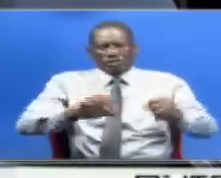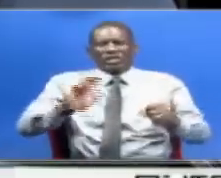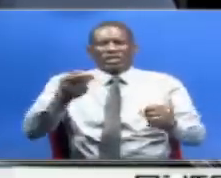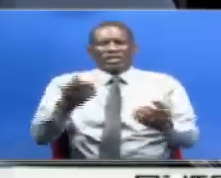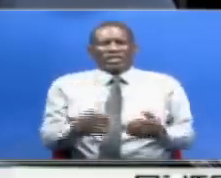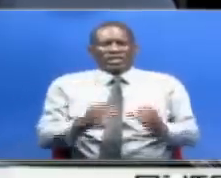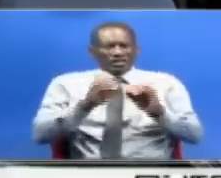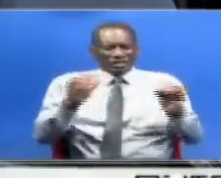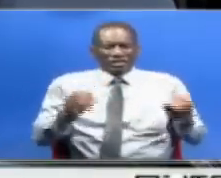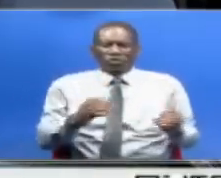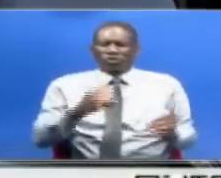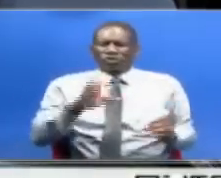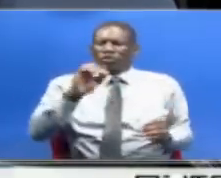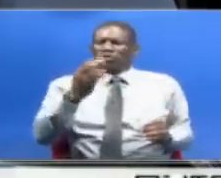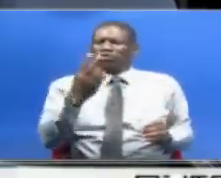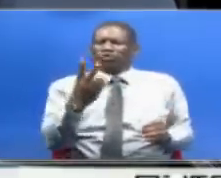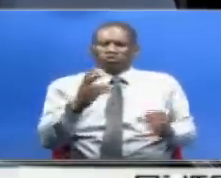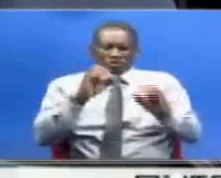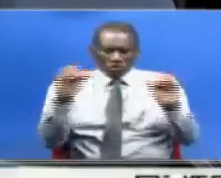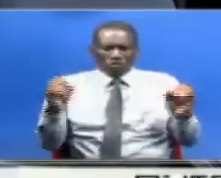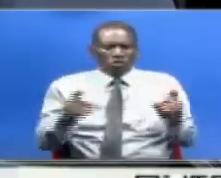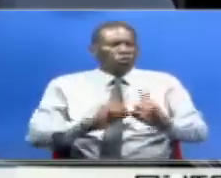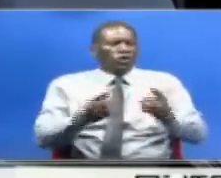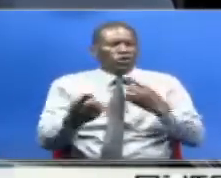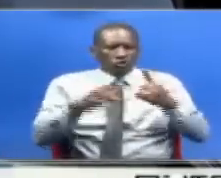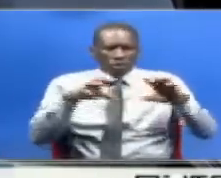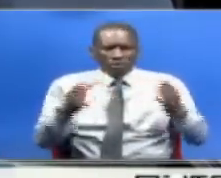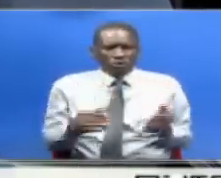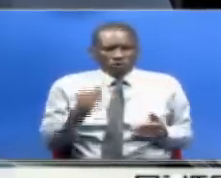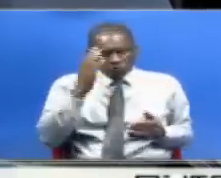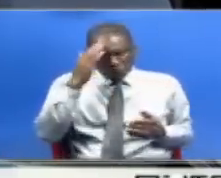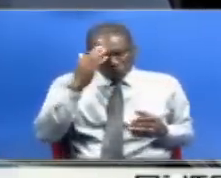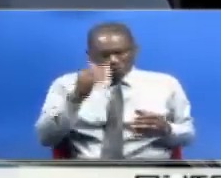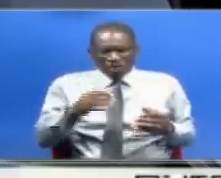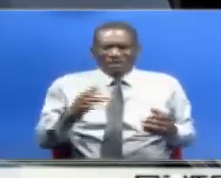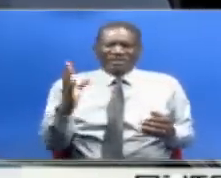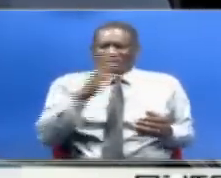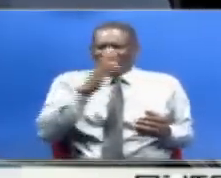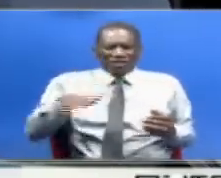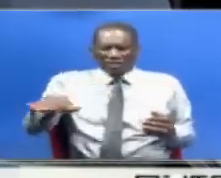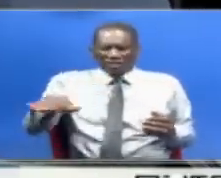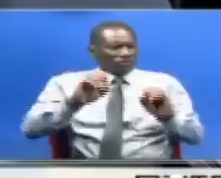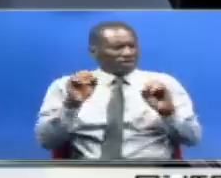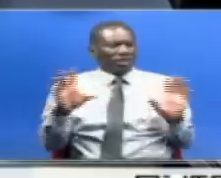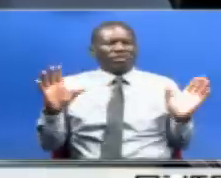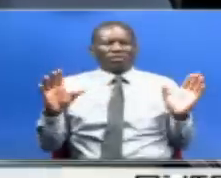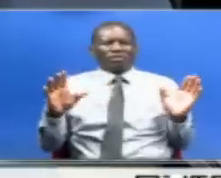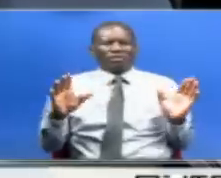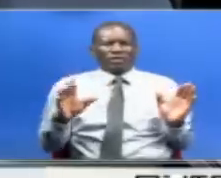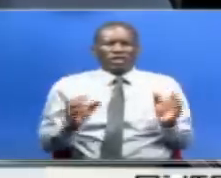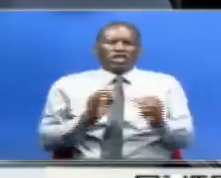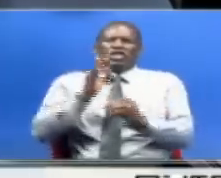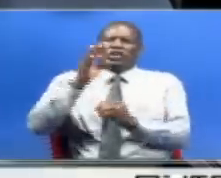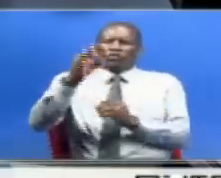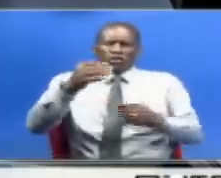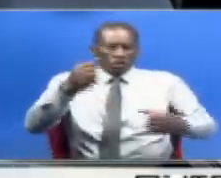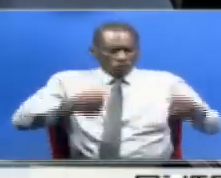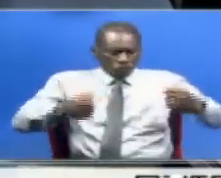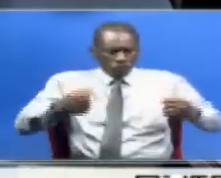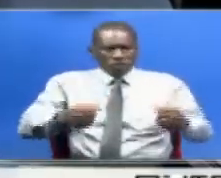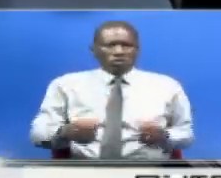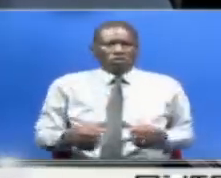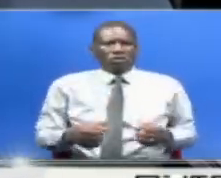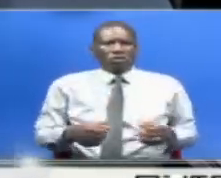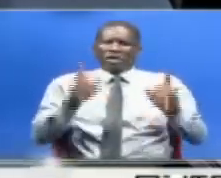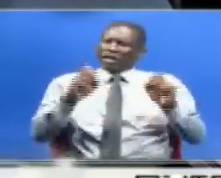Zero emissions, and therefore we are not talking about, you know, soiling the environment and so on and so forth. The future of motoring might